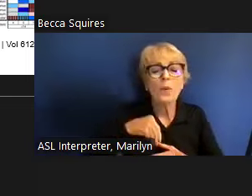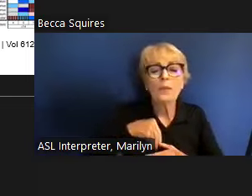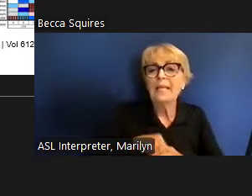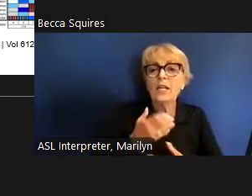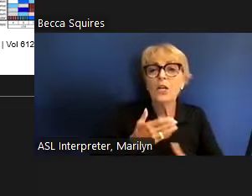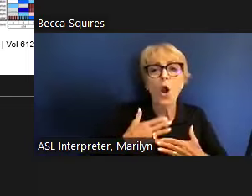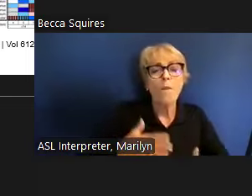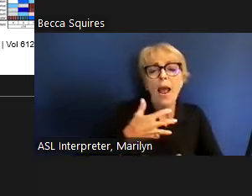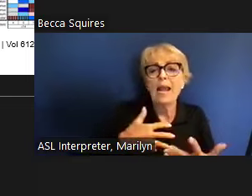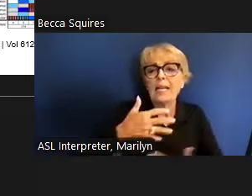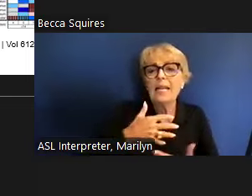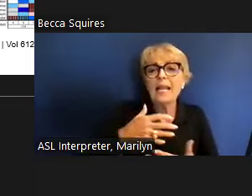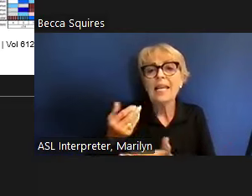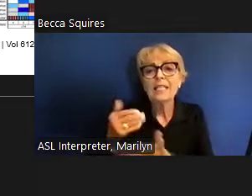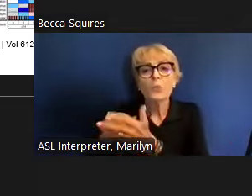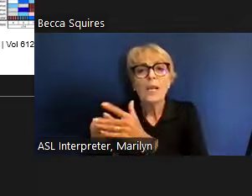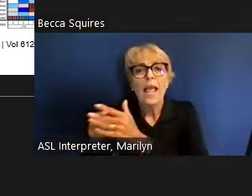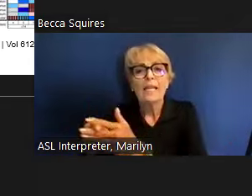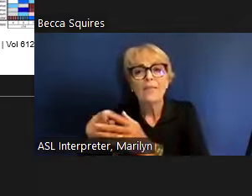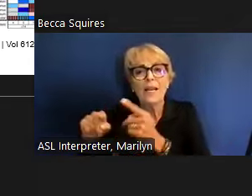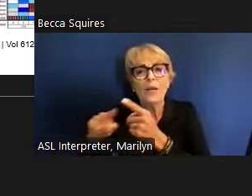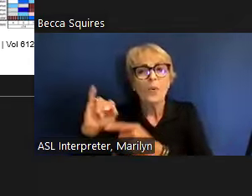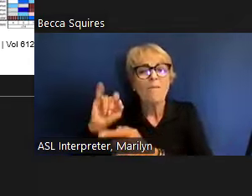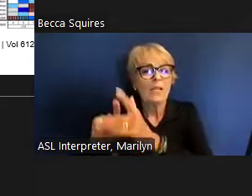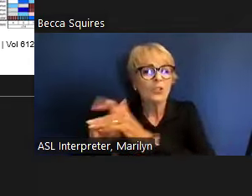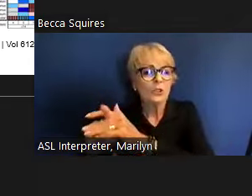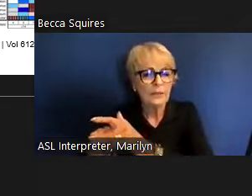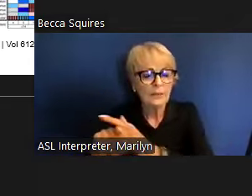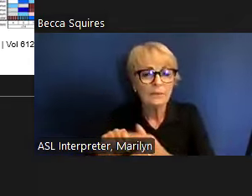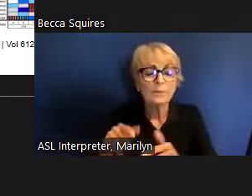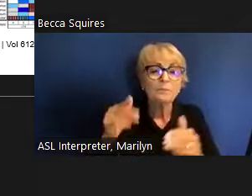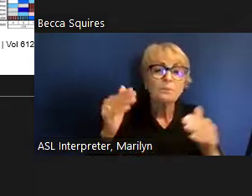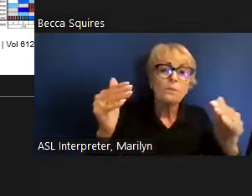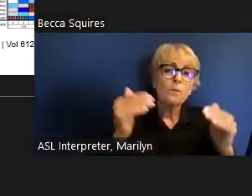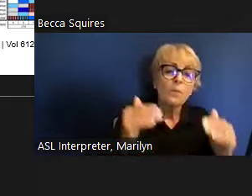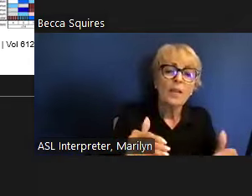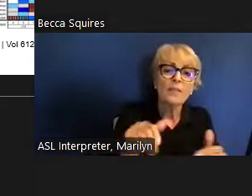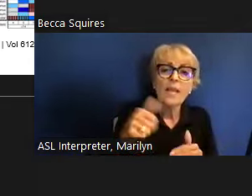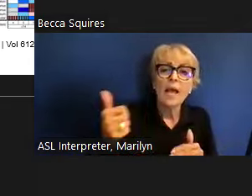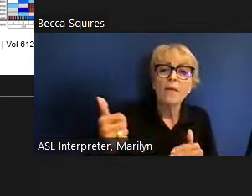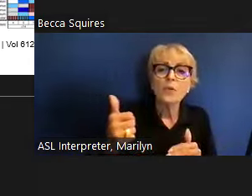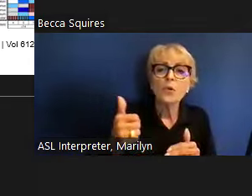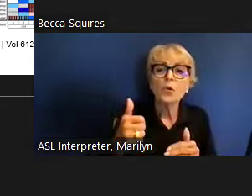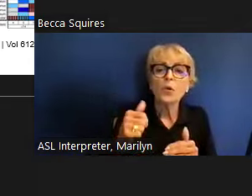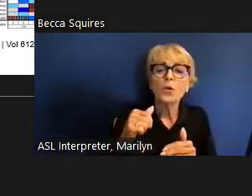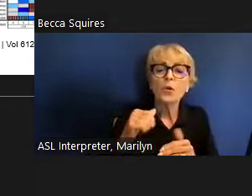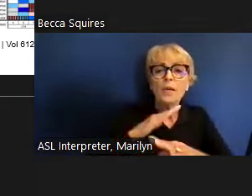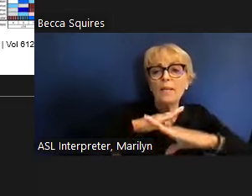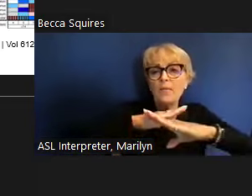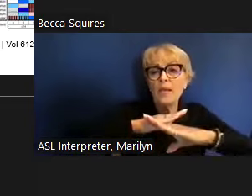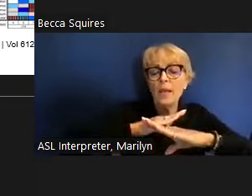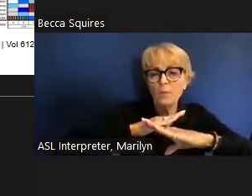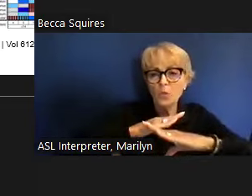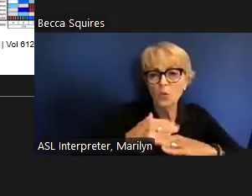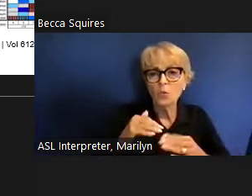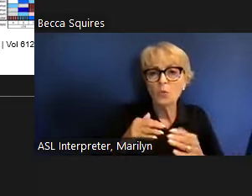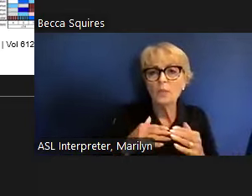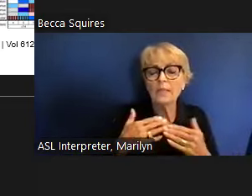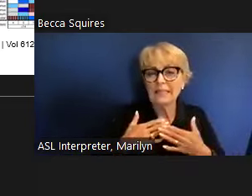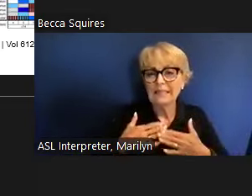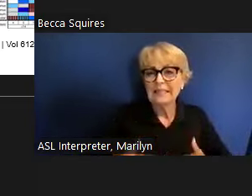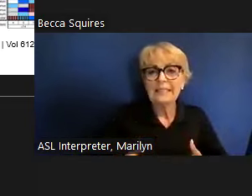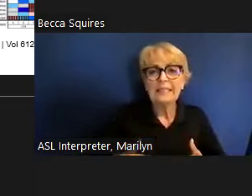reactivated when we have infections. And the other one is that the immune system was